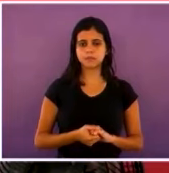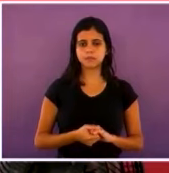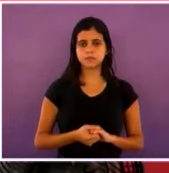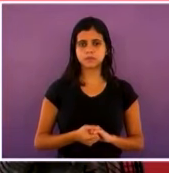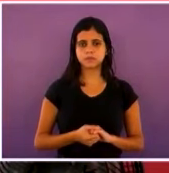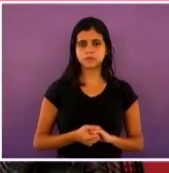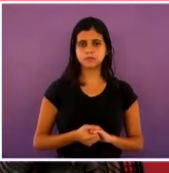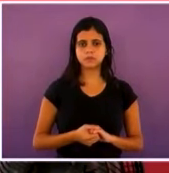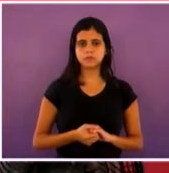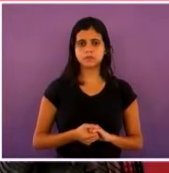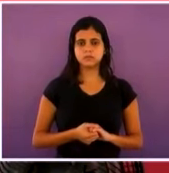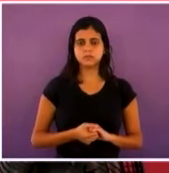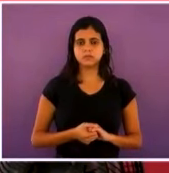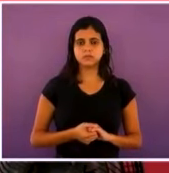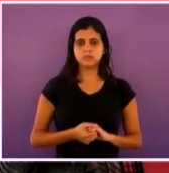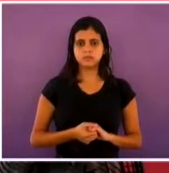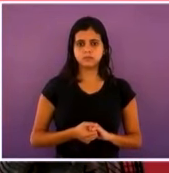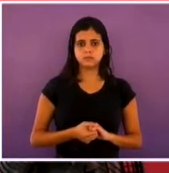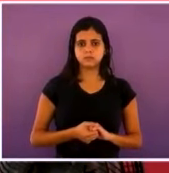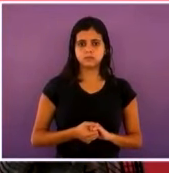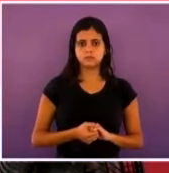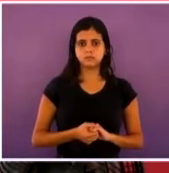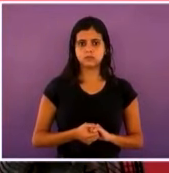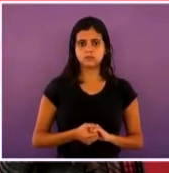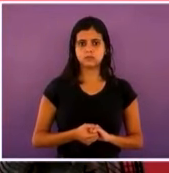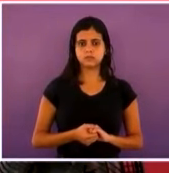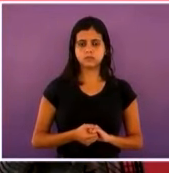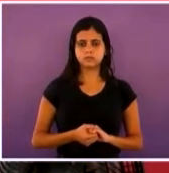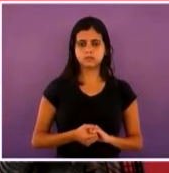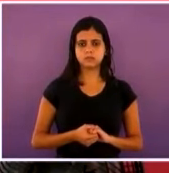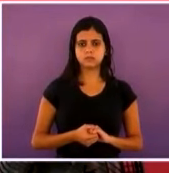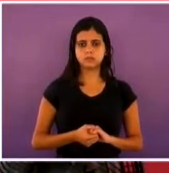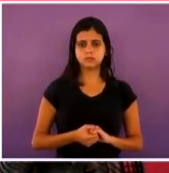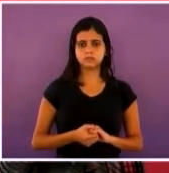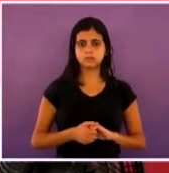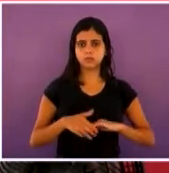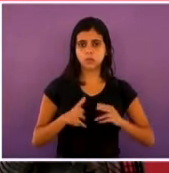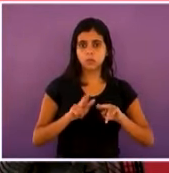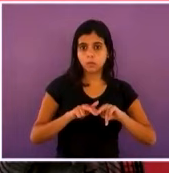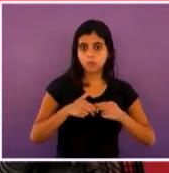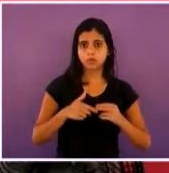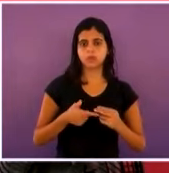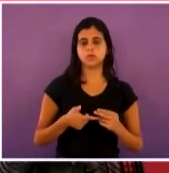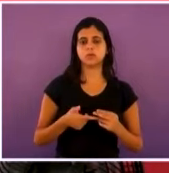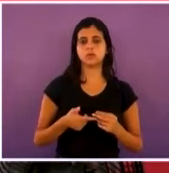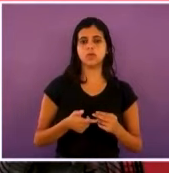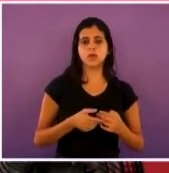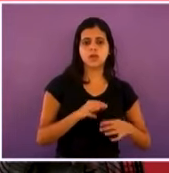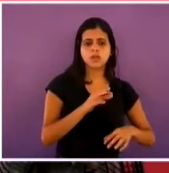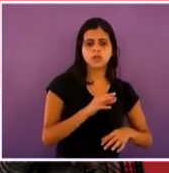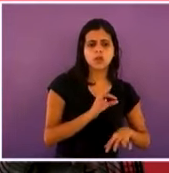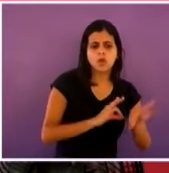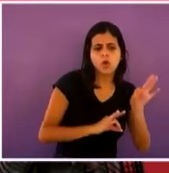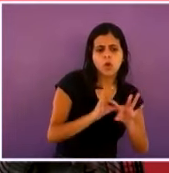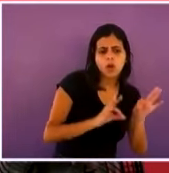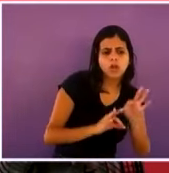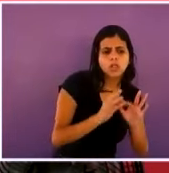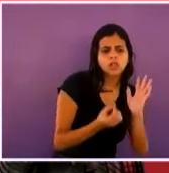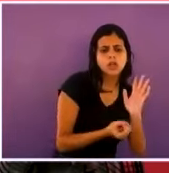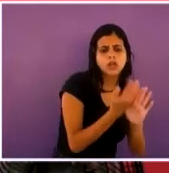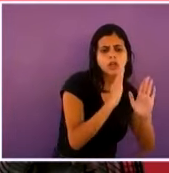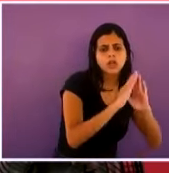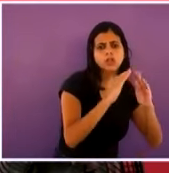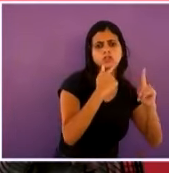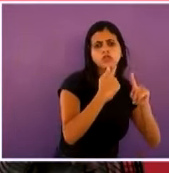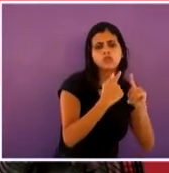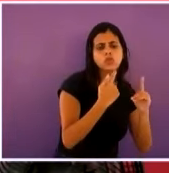to stop the spreading of the Reformation. Por isso eles procuraram estabelecer escolas